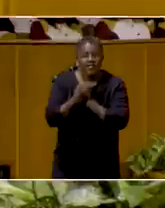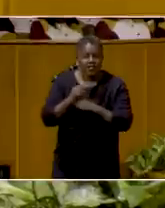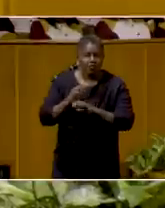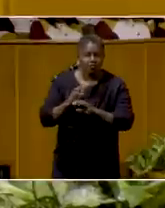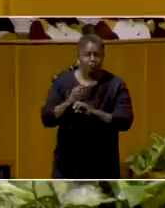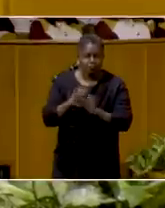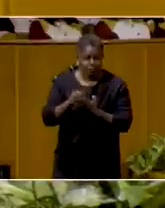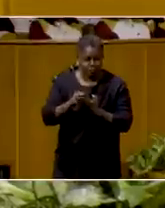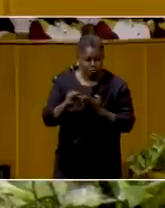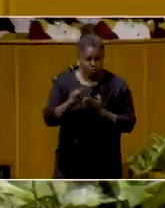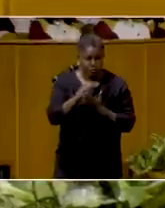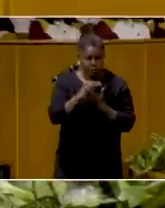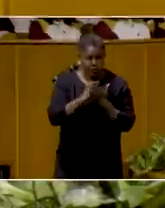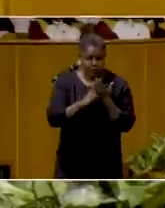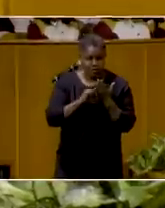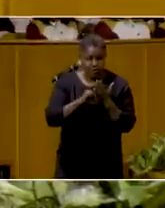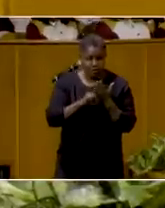scriptures.